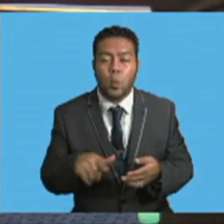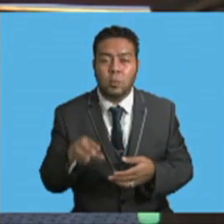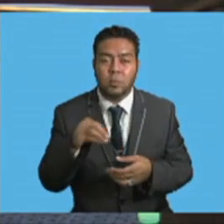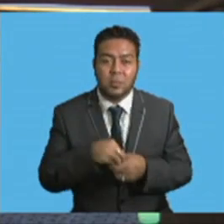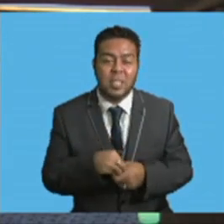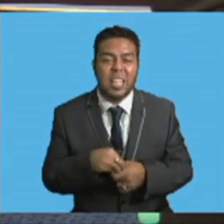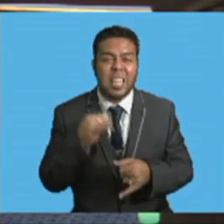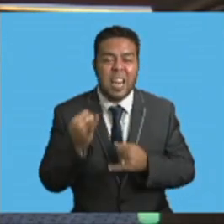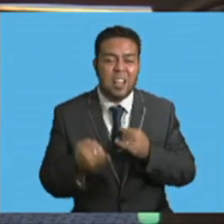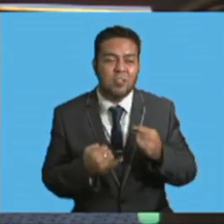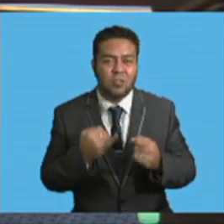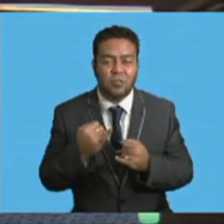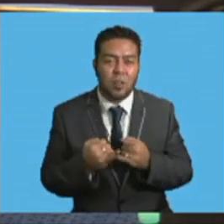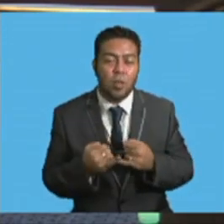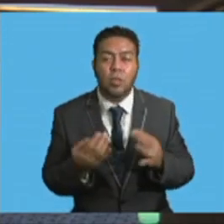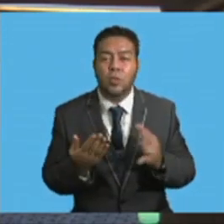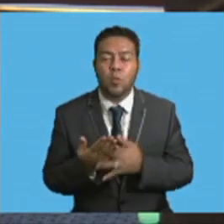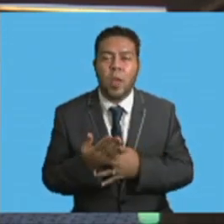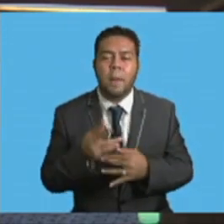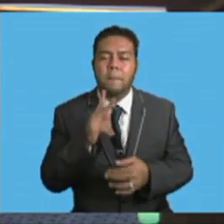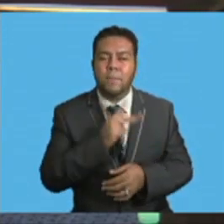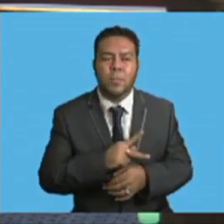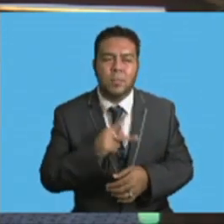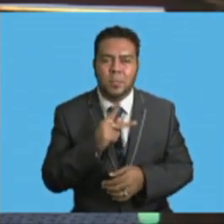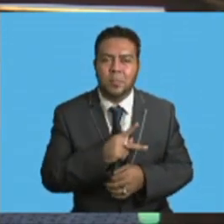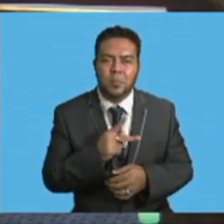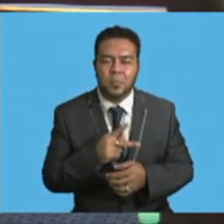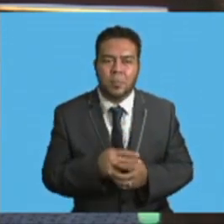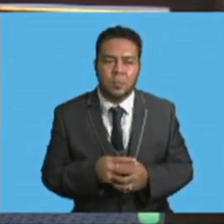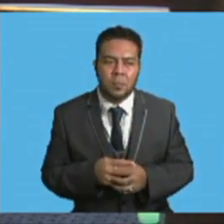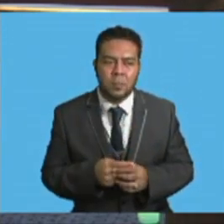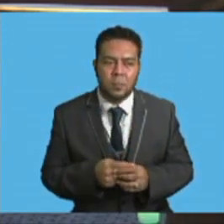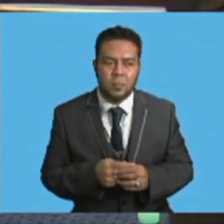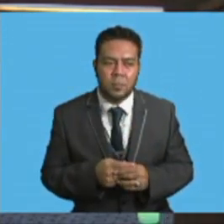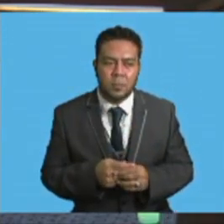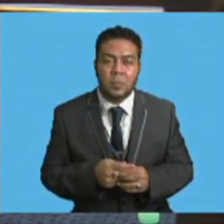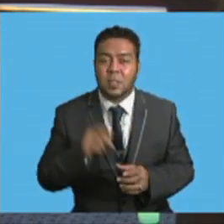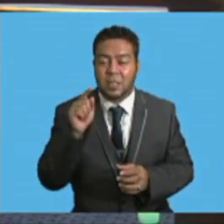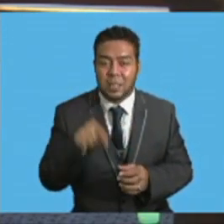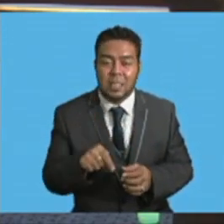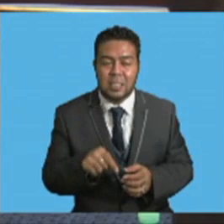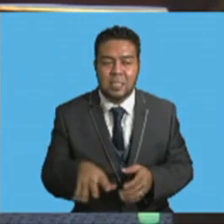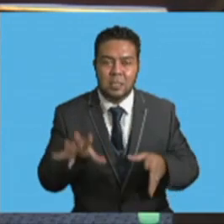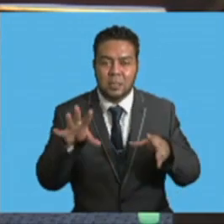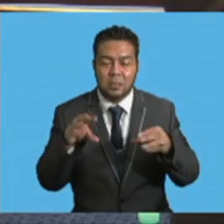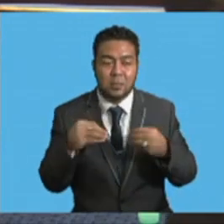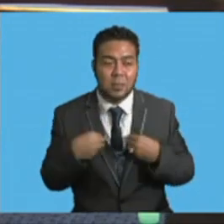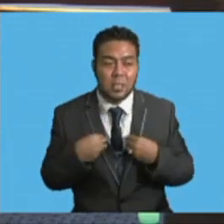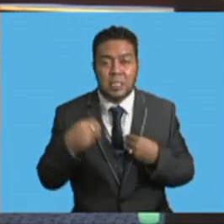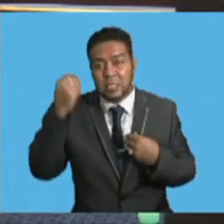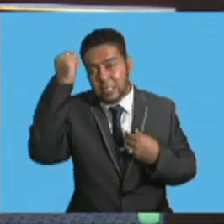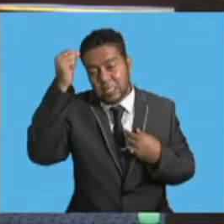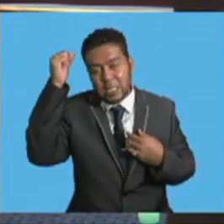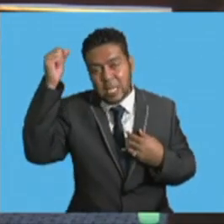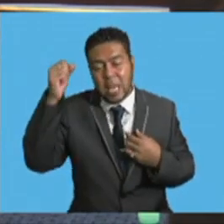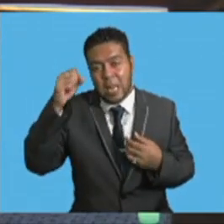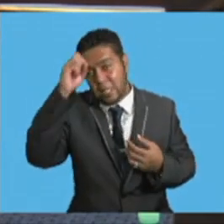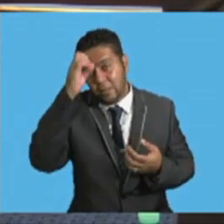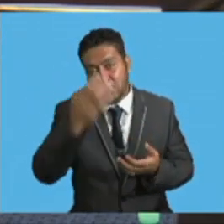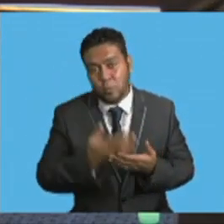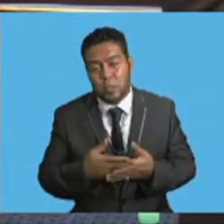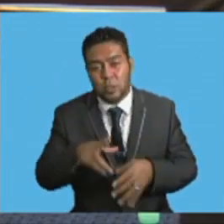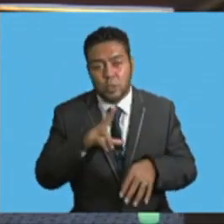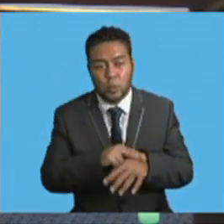international publication through a professional social networking site. This has attracted senior and experienced